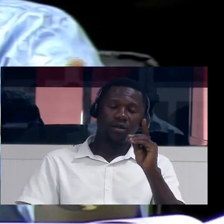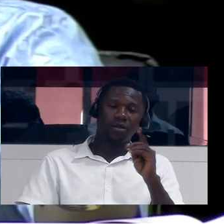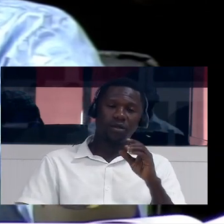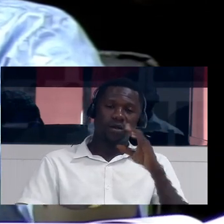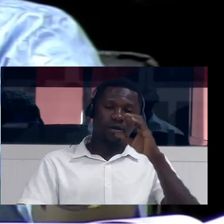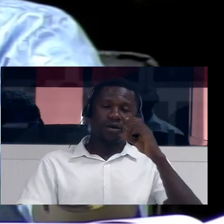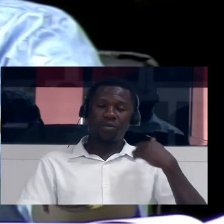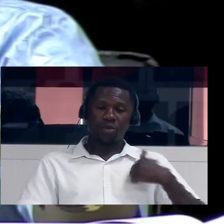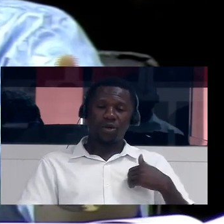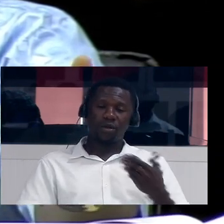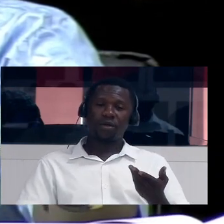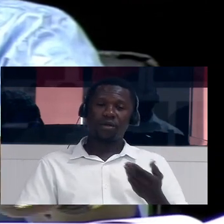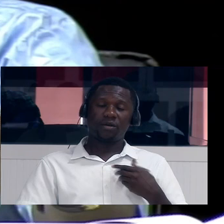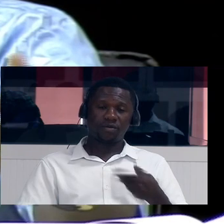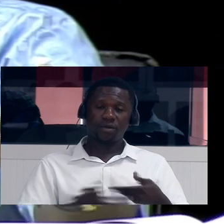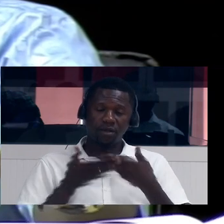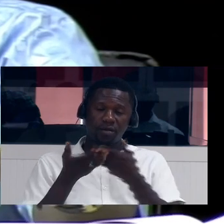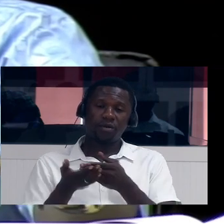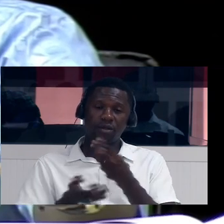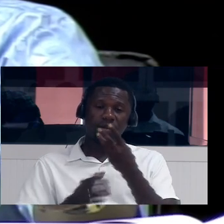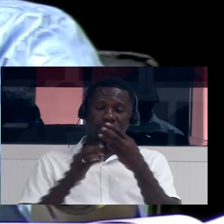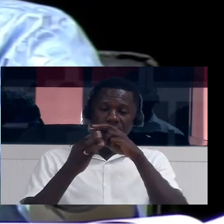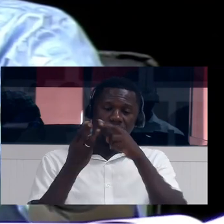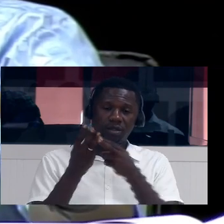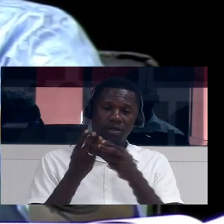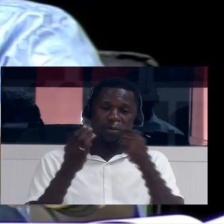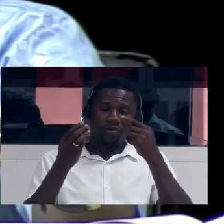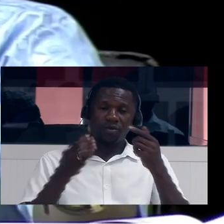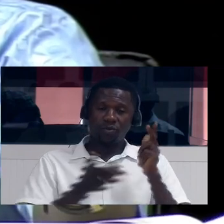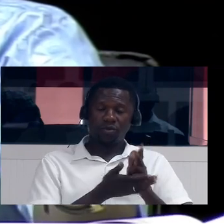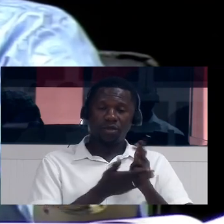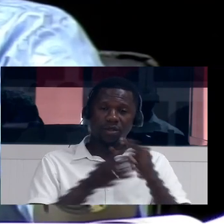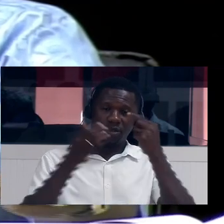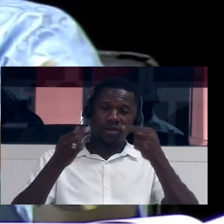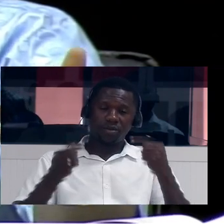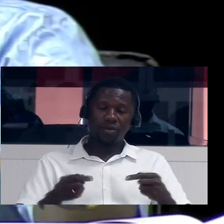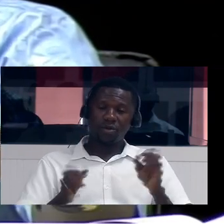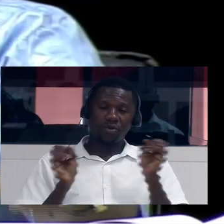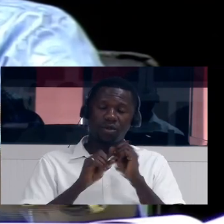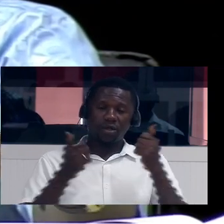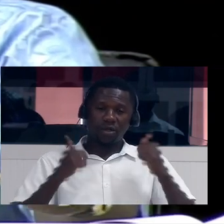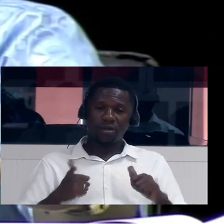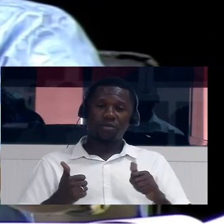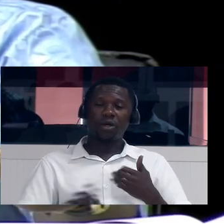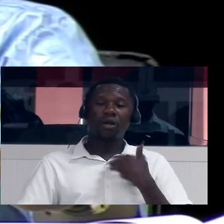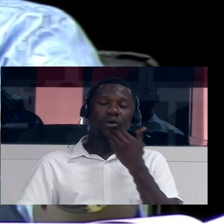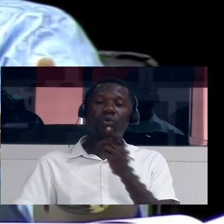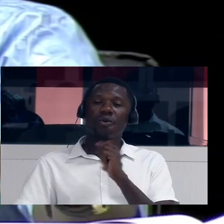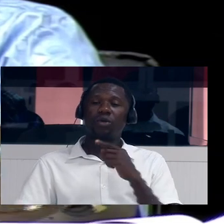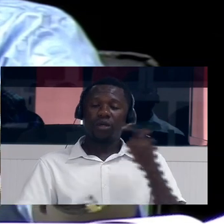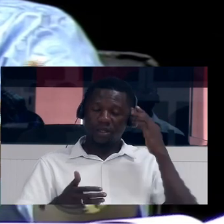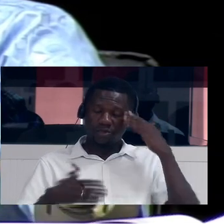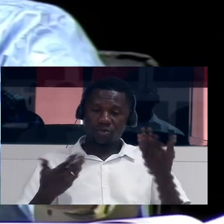after providing these three witness statements, nothing was done. I asked, what do they expect us to do after